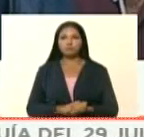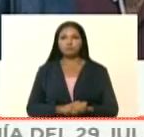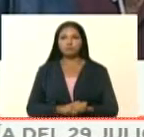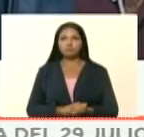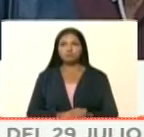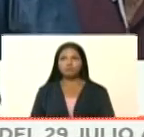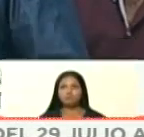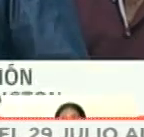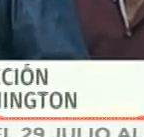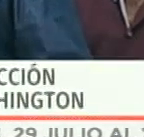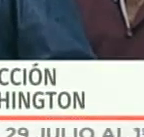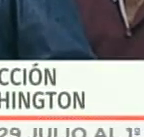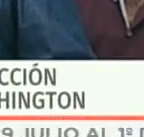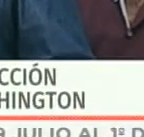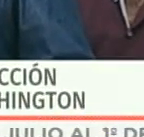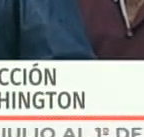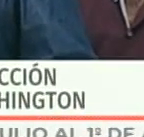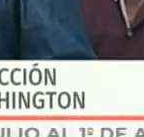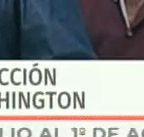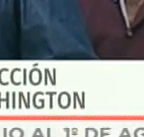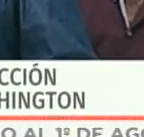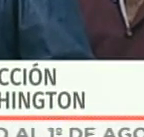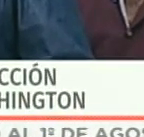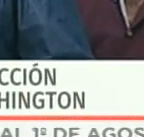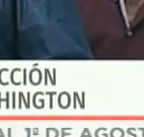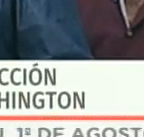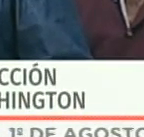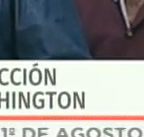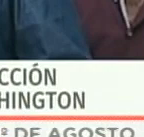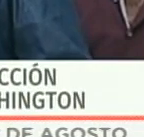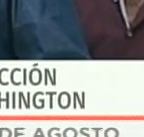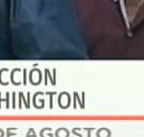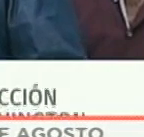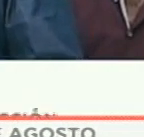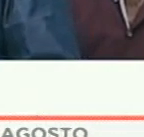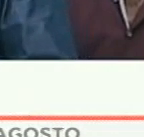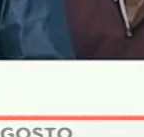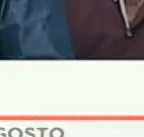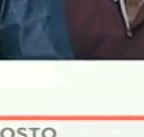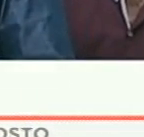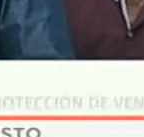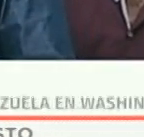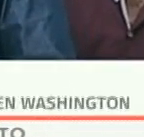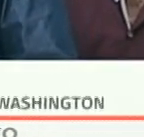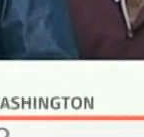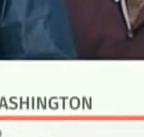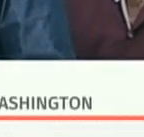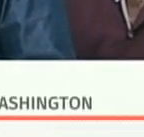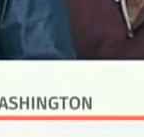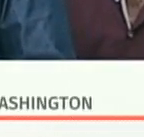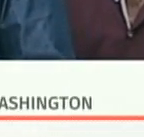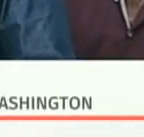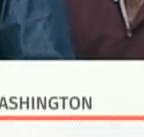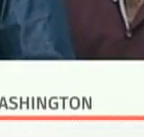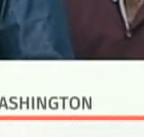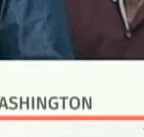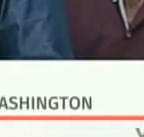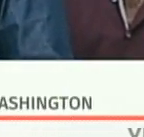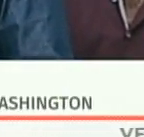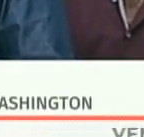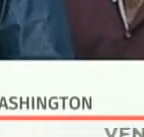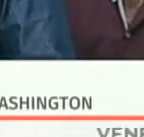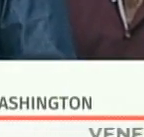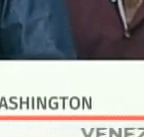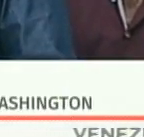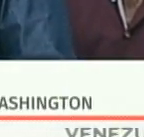not only on this government but on relations between the American people and the Venezuelan people seeking to build a